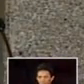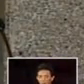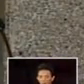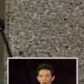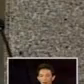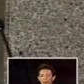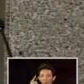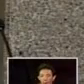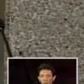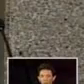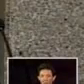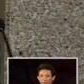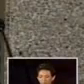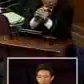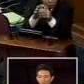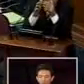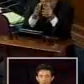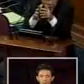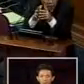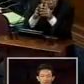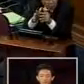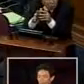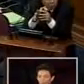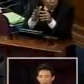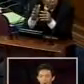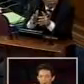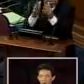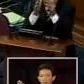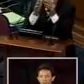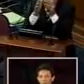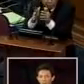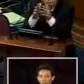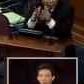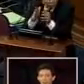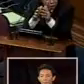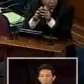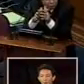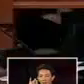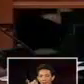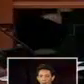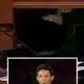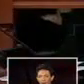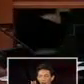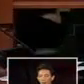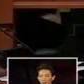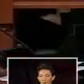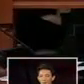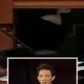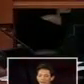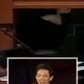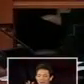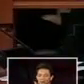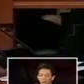character of the proceedings is immaterial it may be impeachment but if the predicate crime involved has nothing to do with